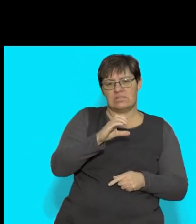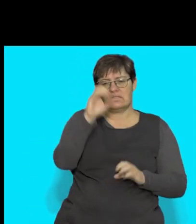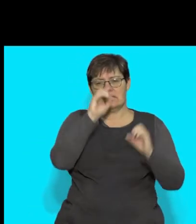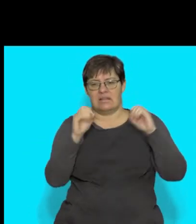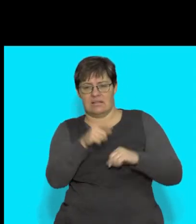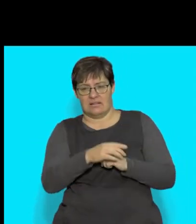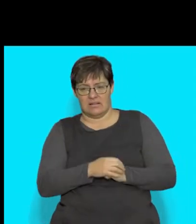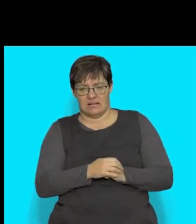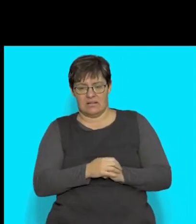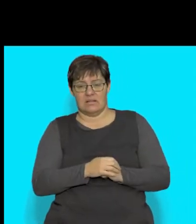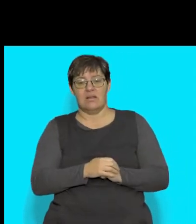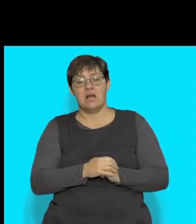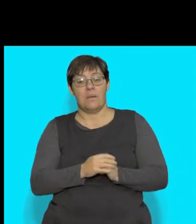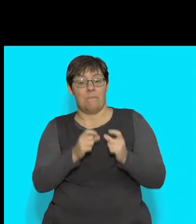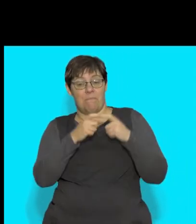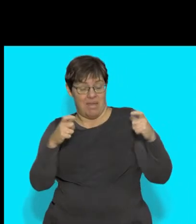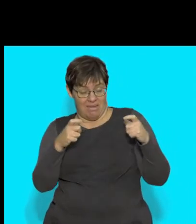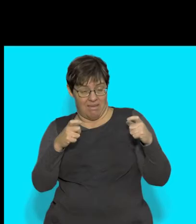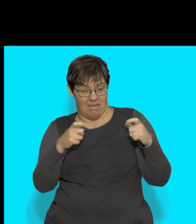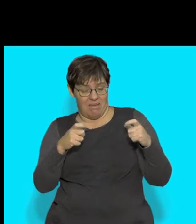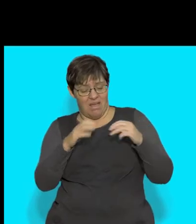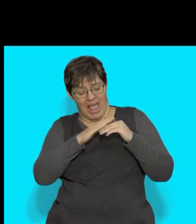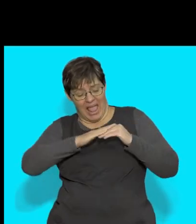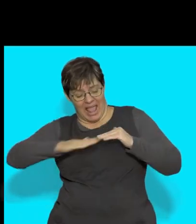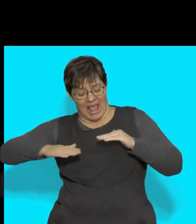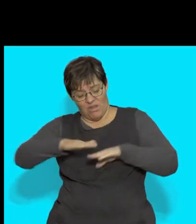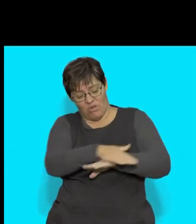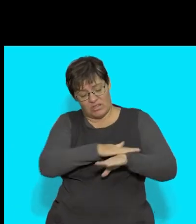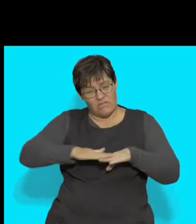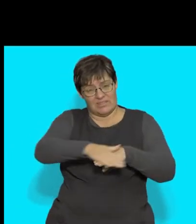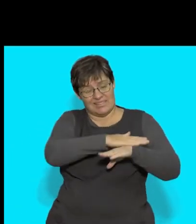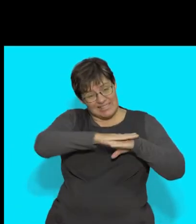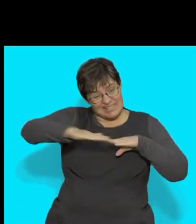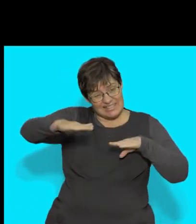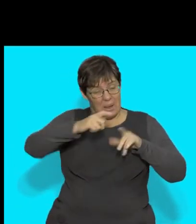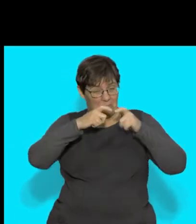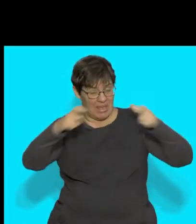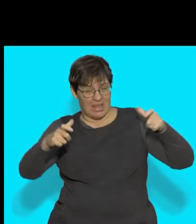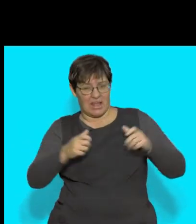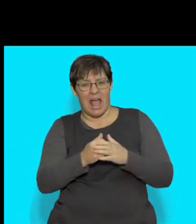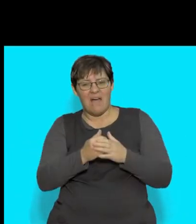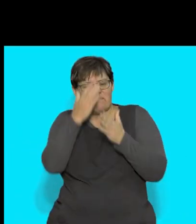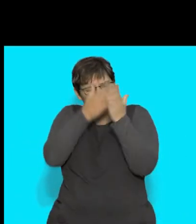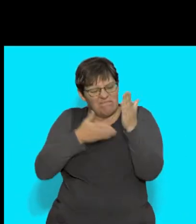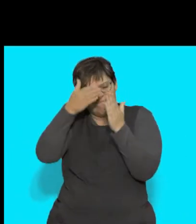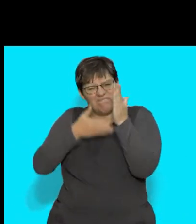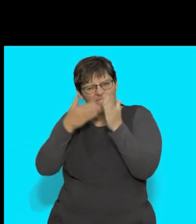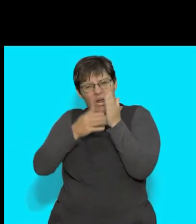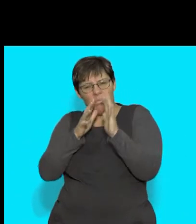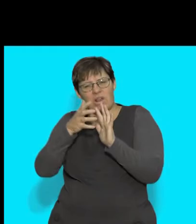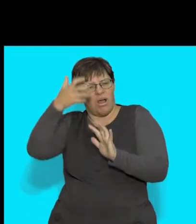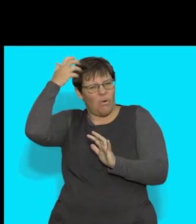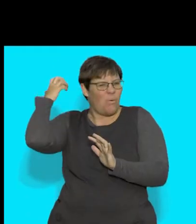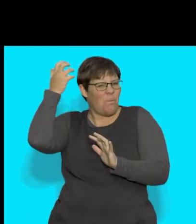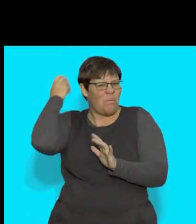these cells. They are large surface area, and they've got these little slits. It's almost like